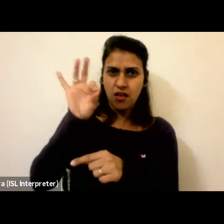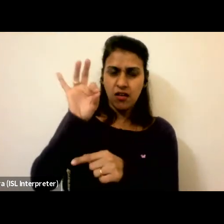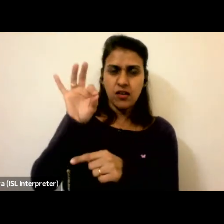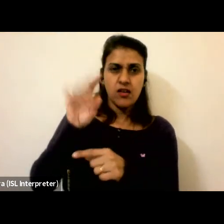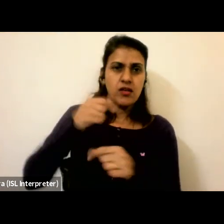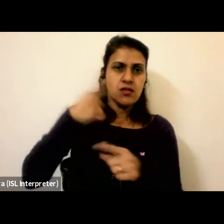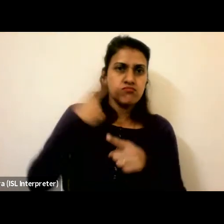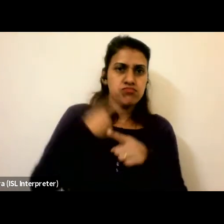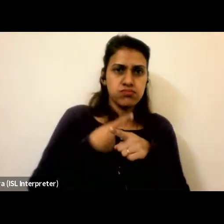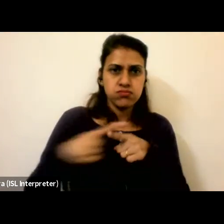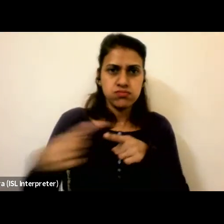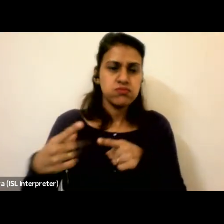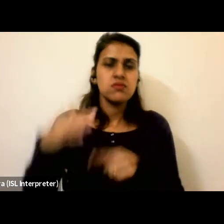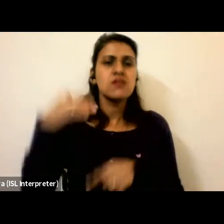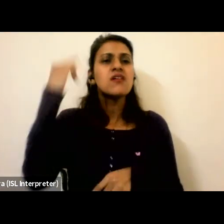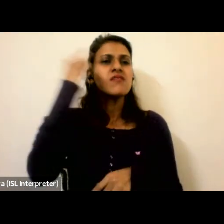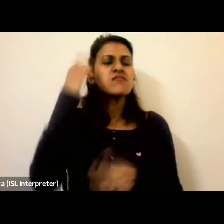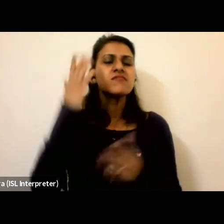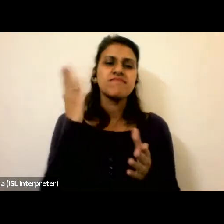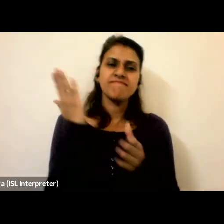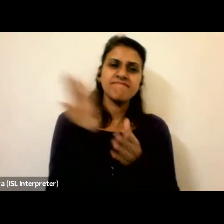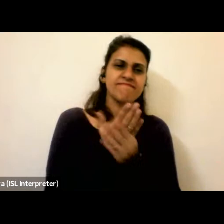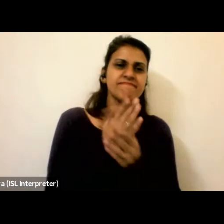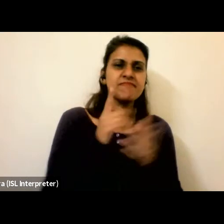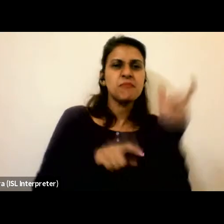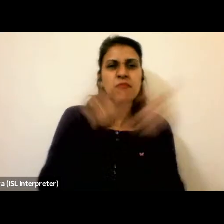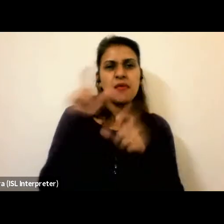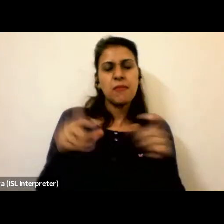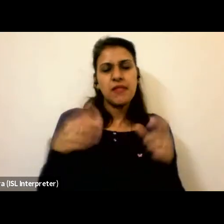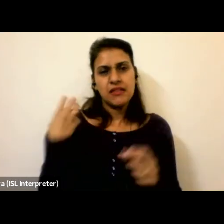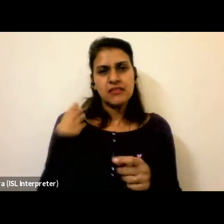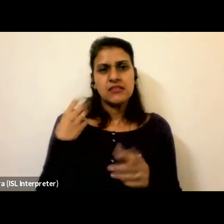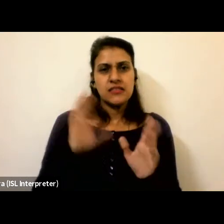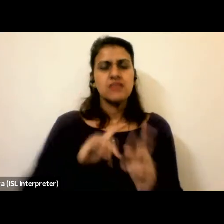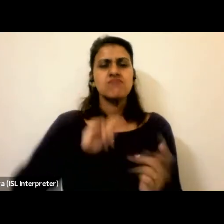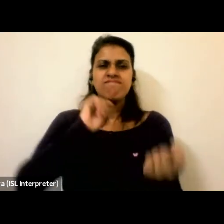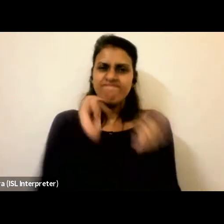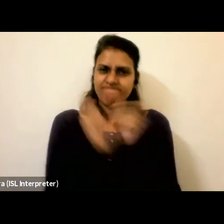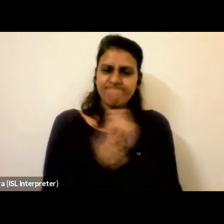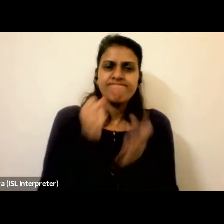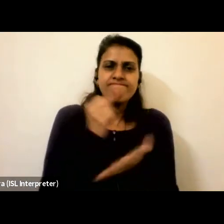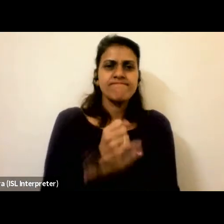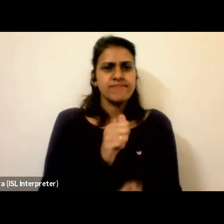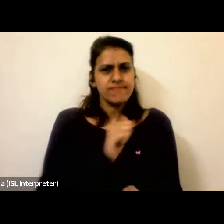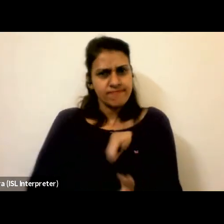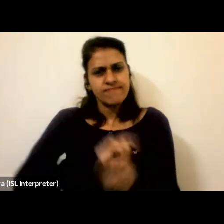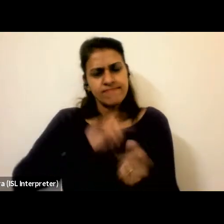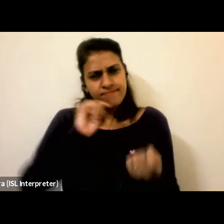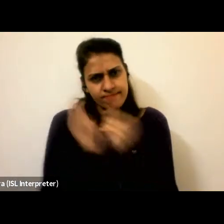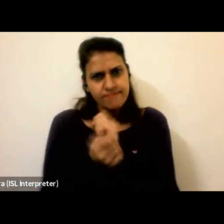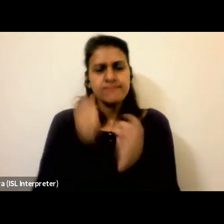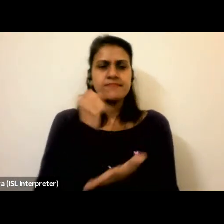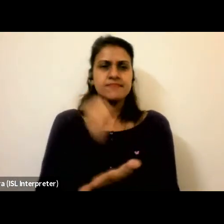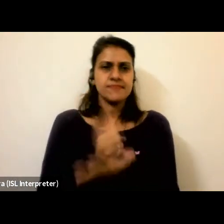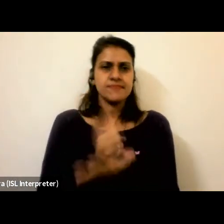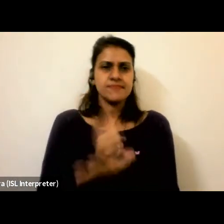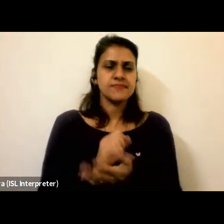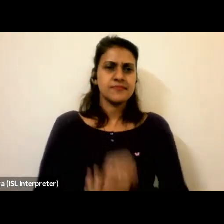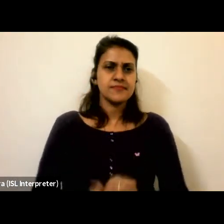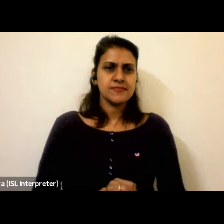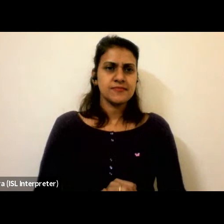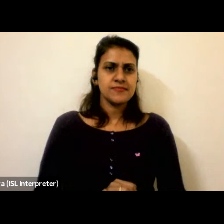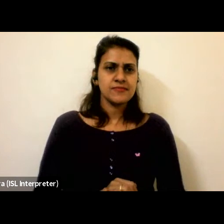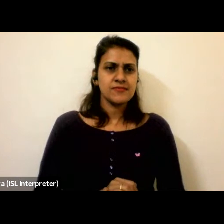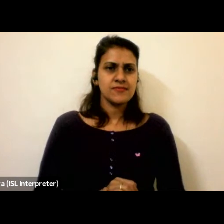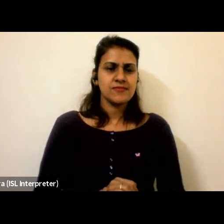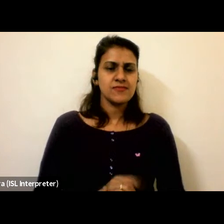It is this mindset which needs to be changed, this attitude which needs to be changed. Changing